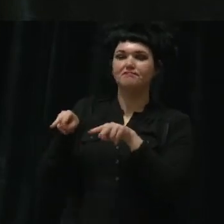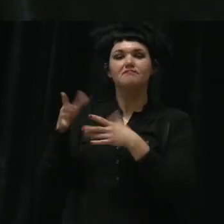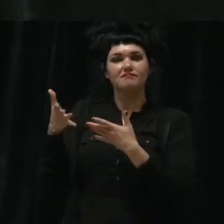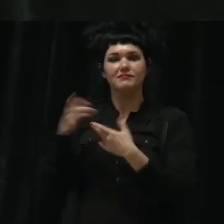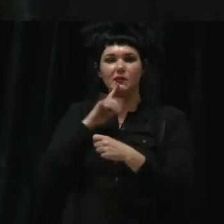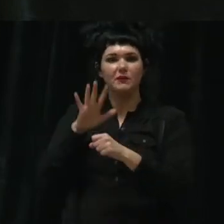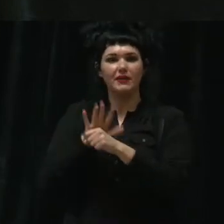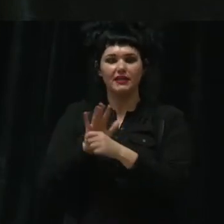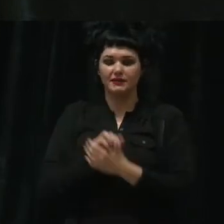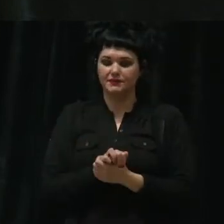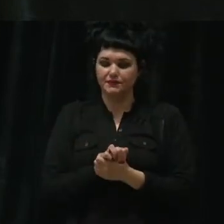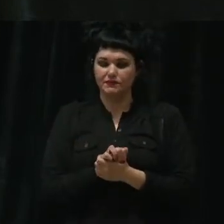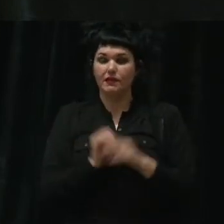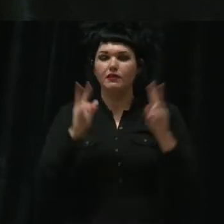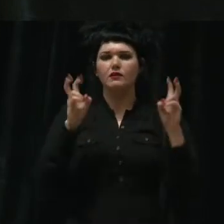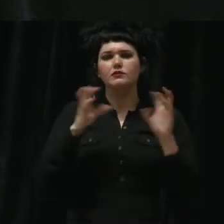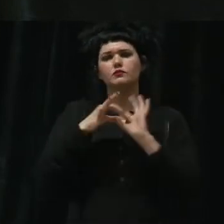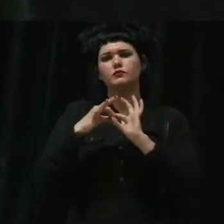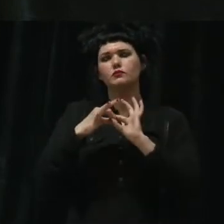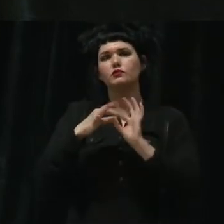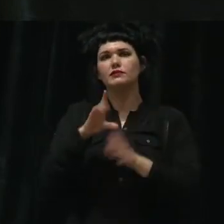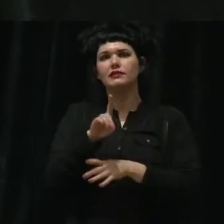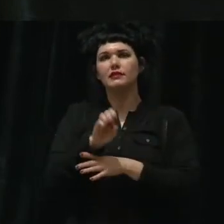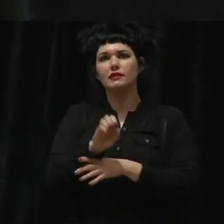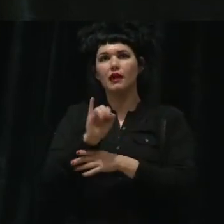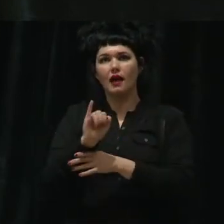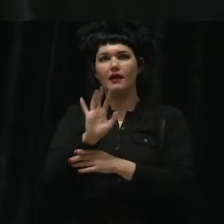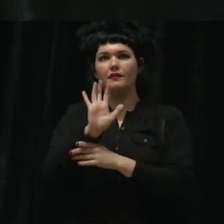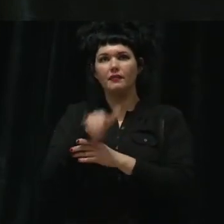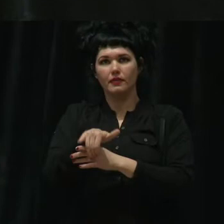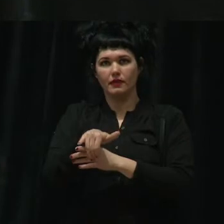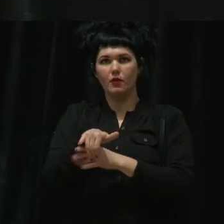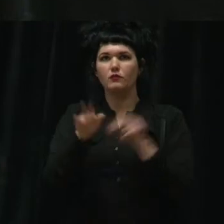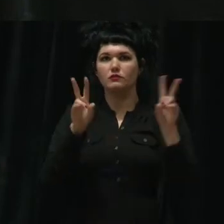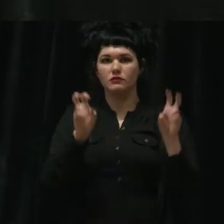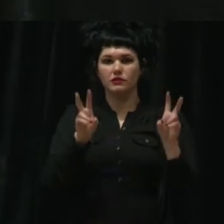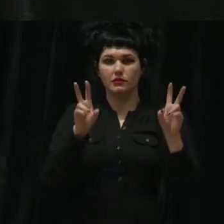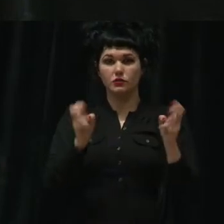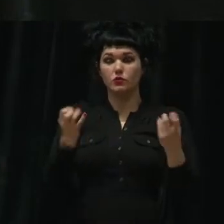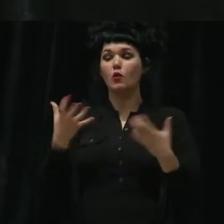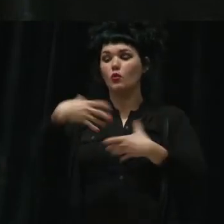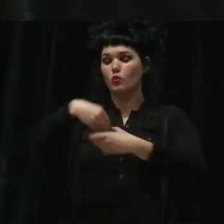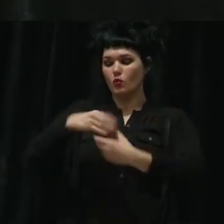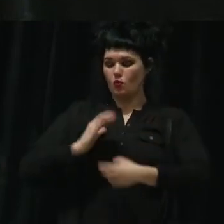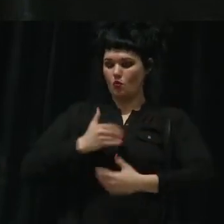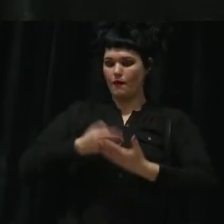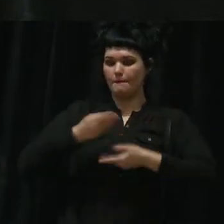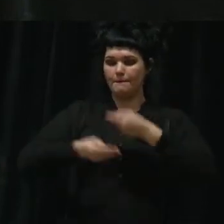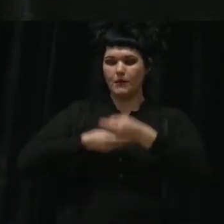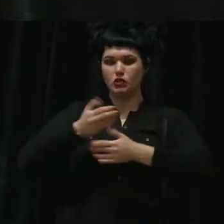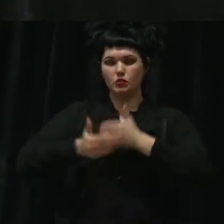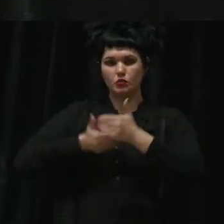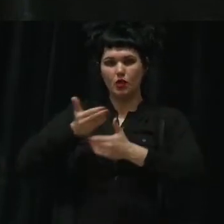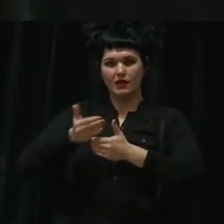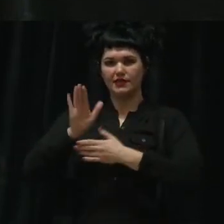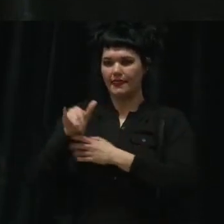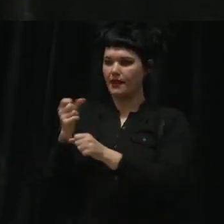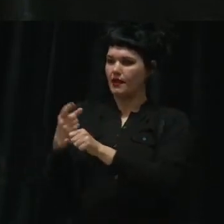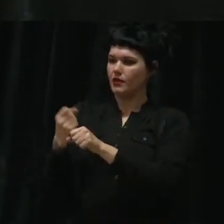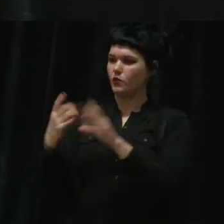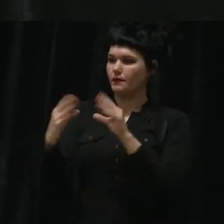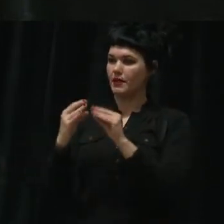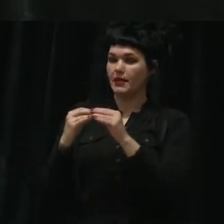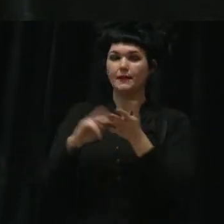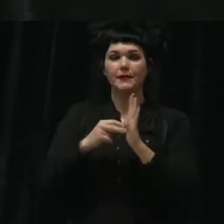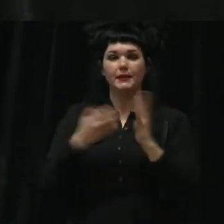are, issues with regards to DEI are part of the budget process in the annual meeting. So the